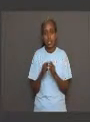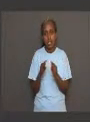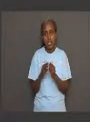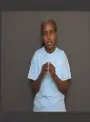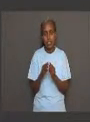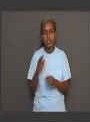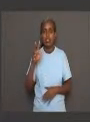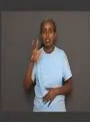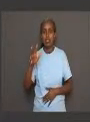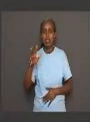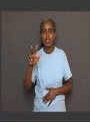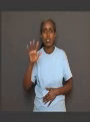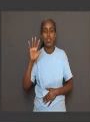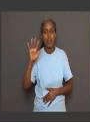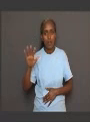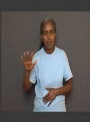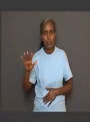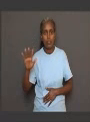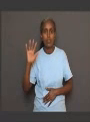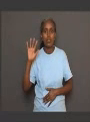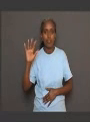is 3, 5,